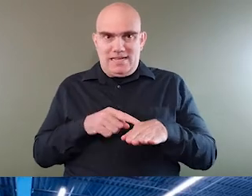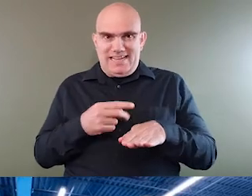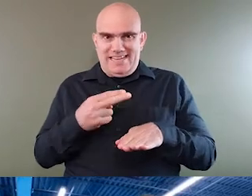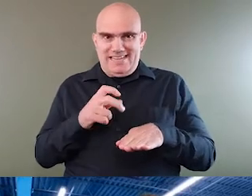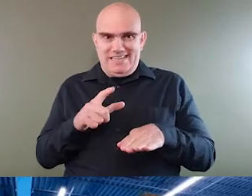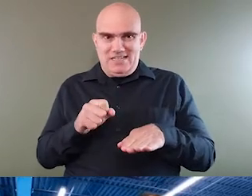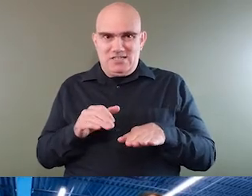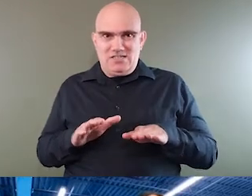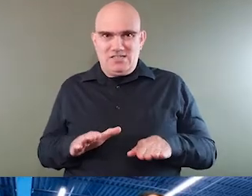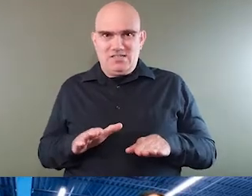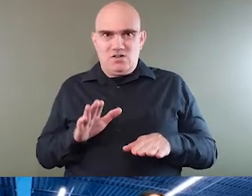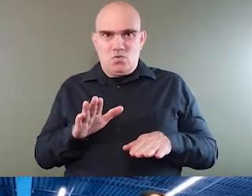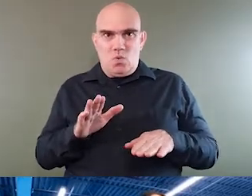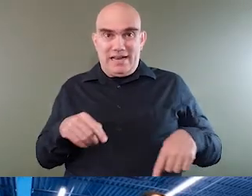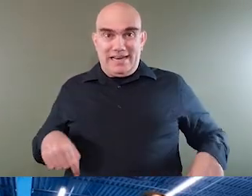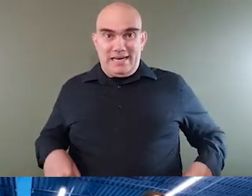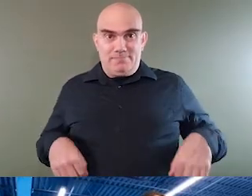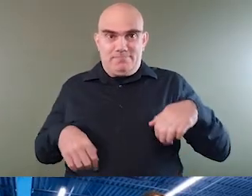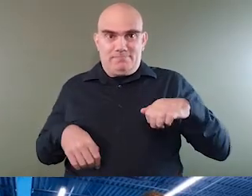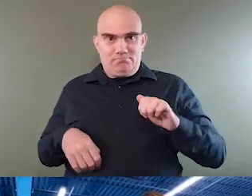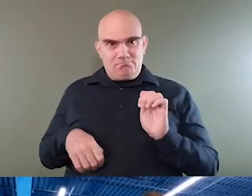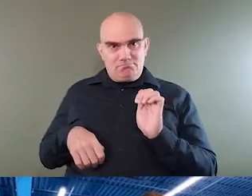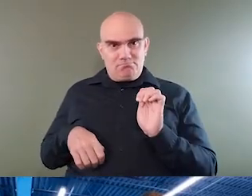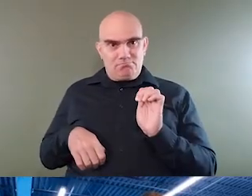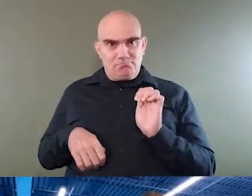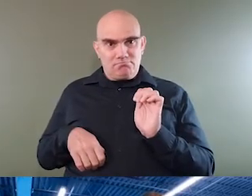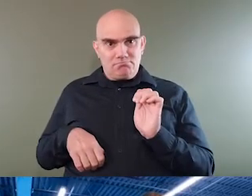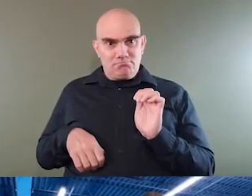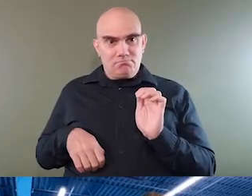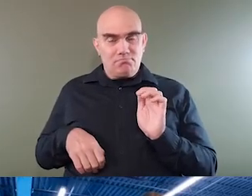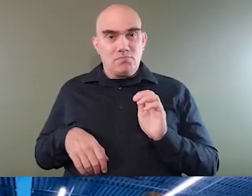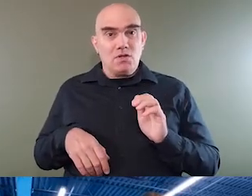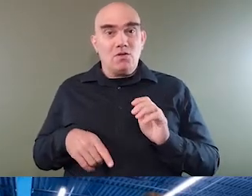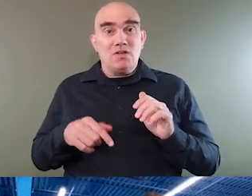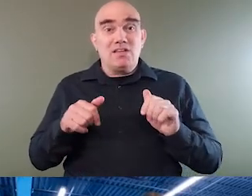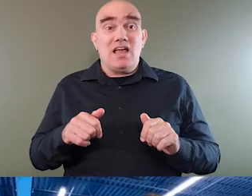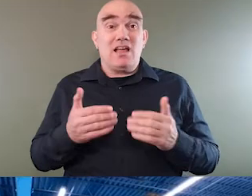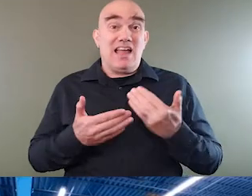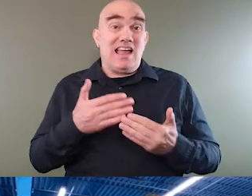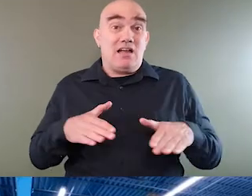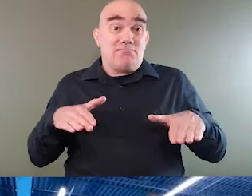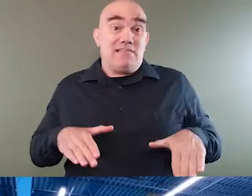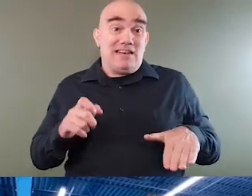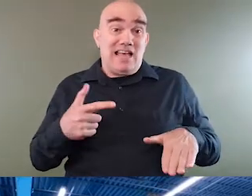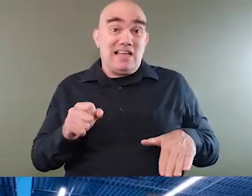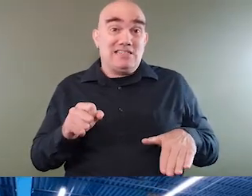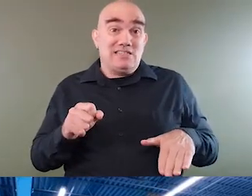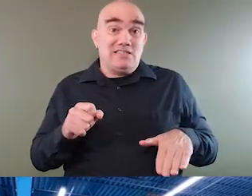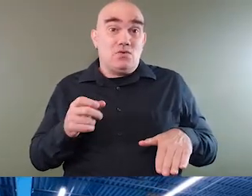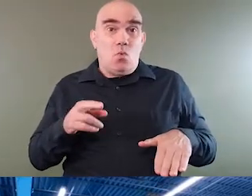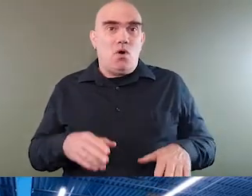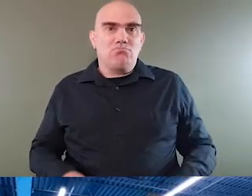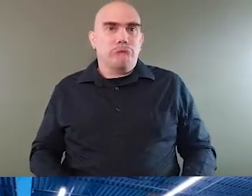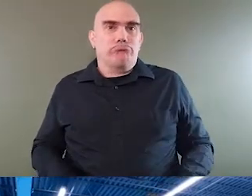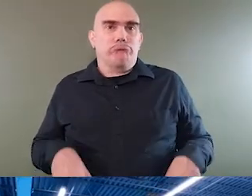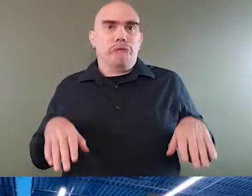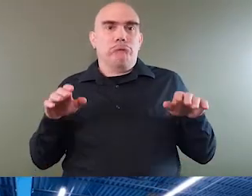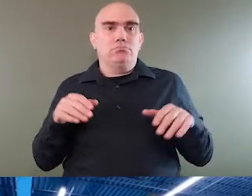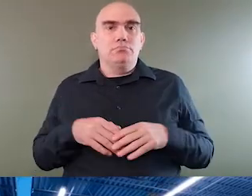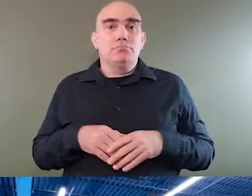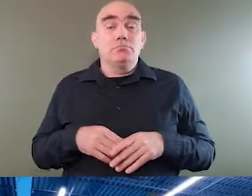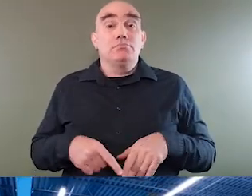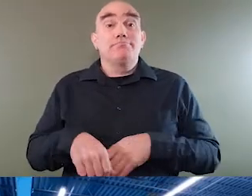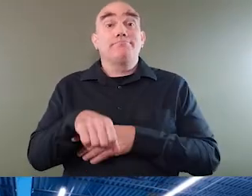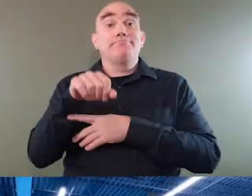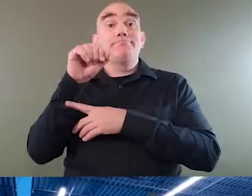under. You can let your arms dangle on your way up or climb your legs to come to an